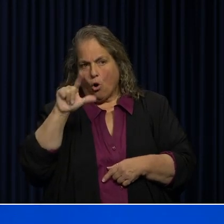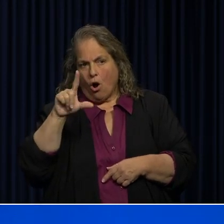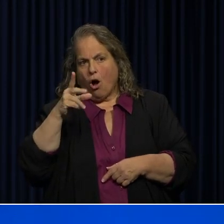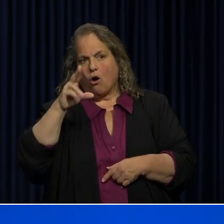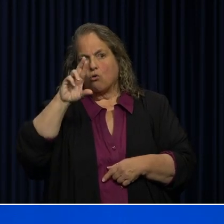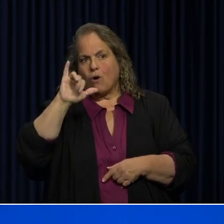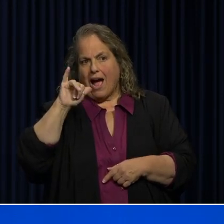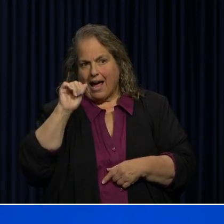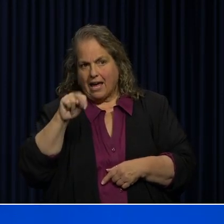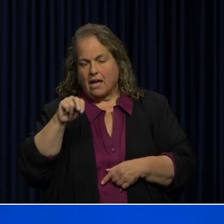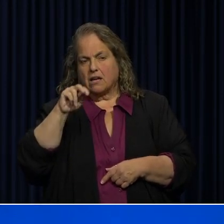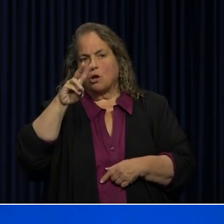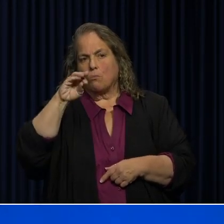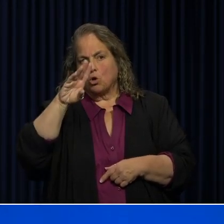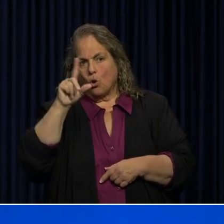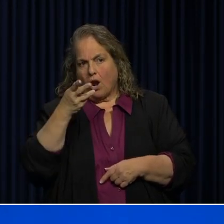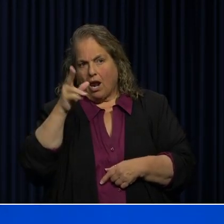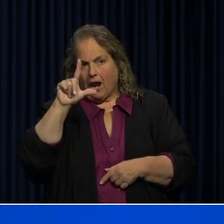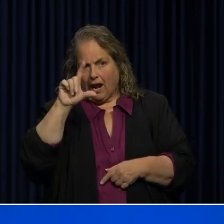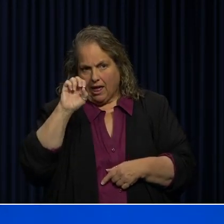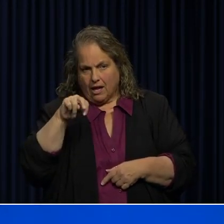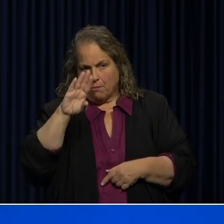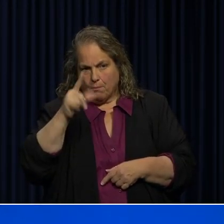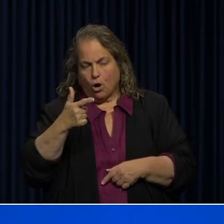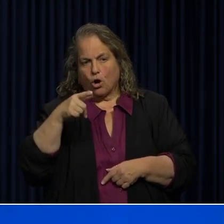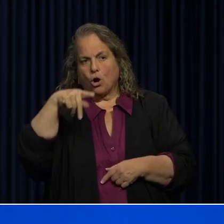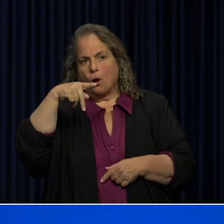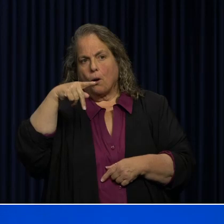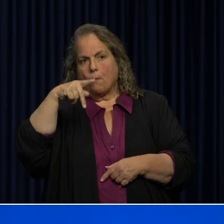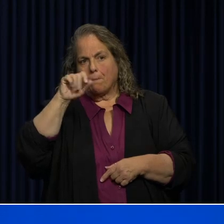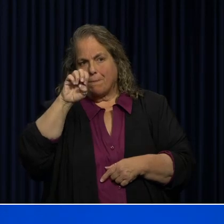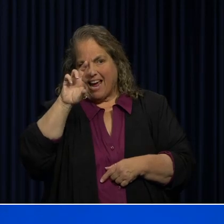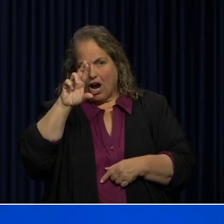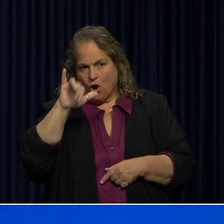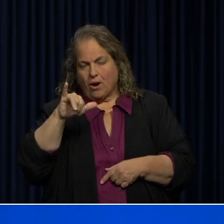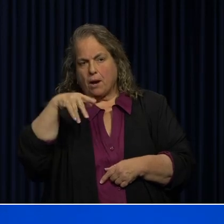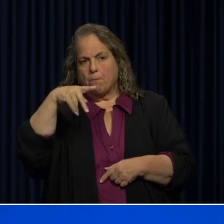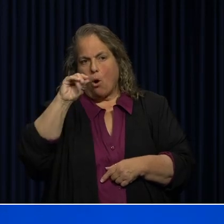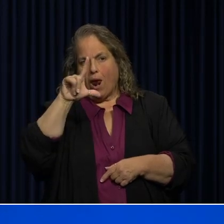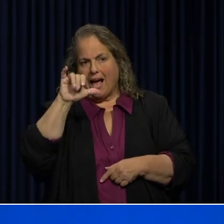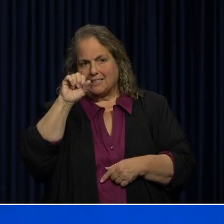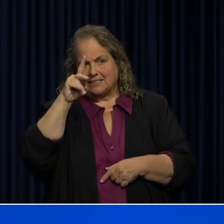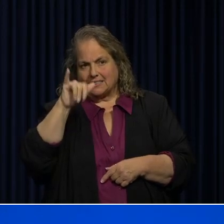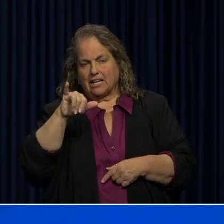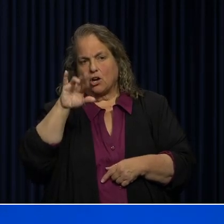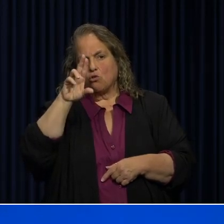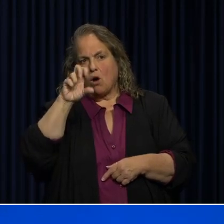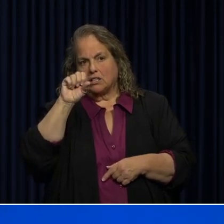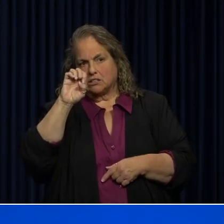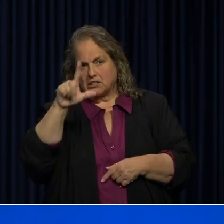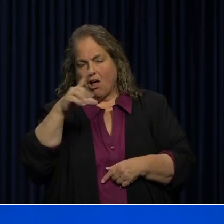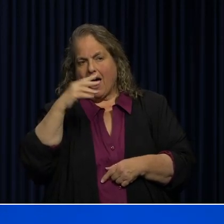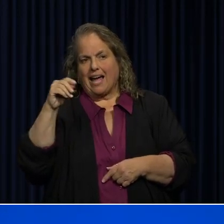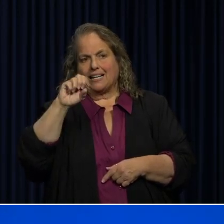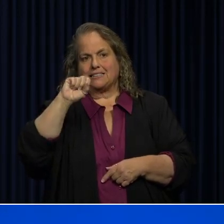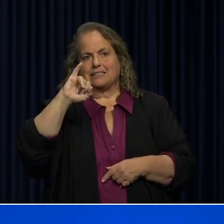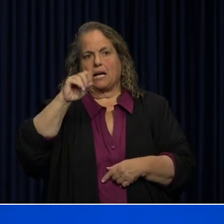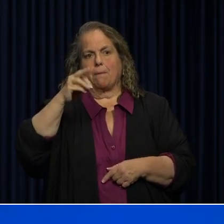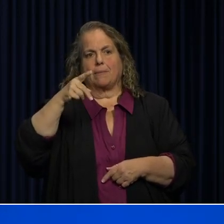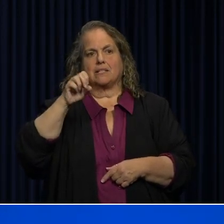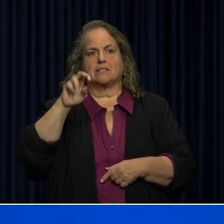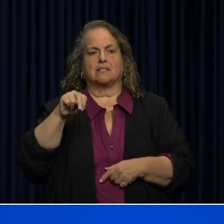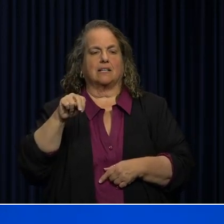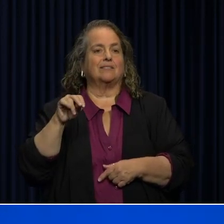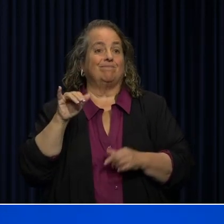Mercer, Muhlenberg, Oldham, Perry, Pulaski, Rowan, Russell, and Simpson. Again,